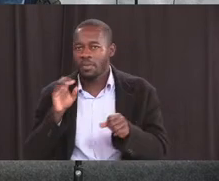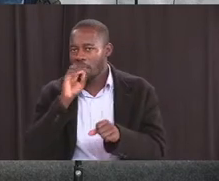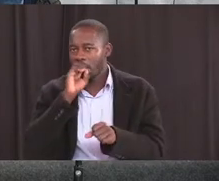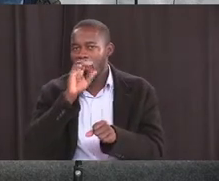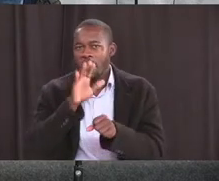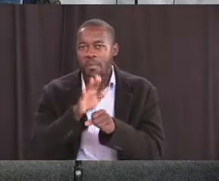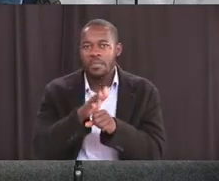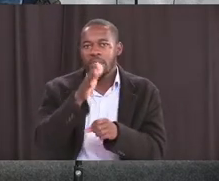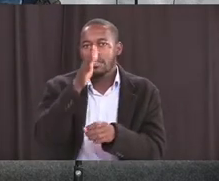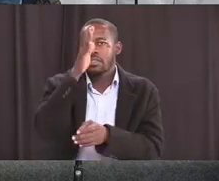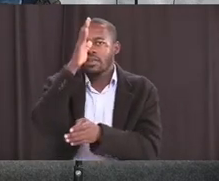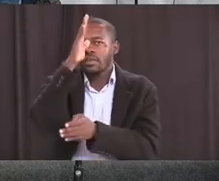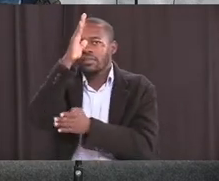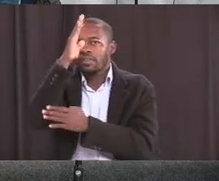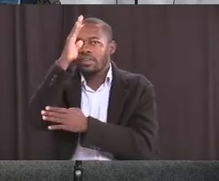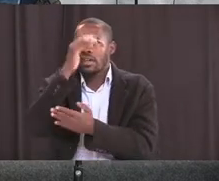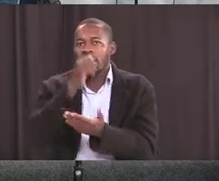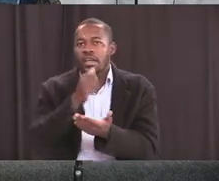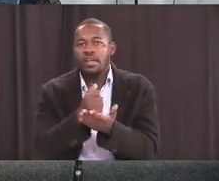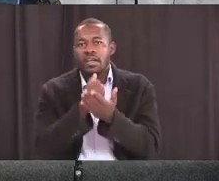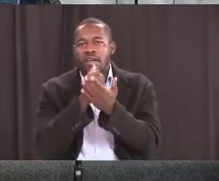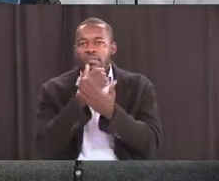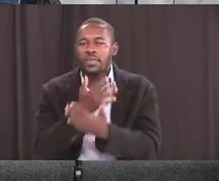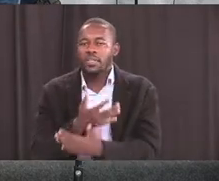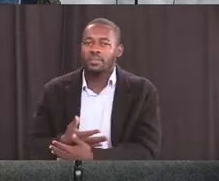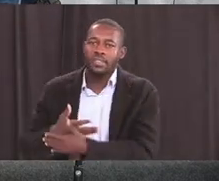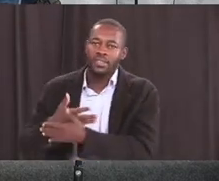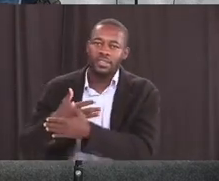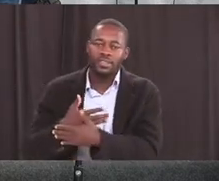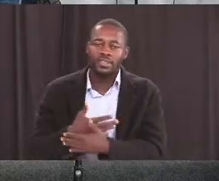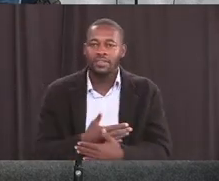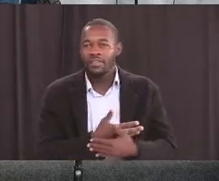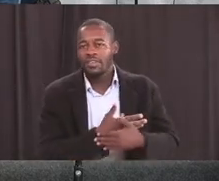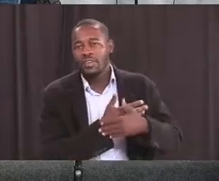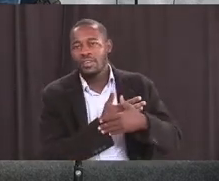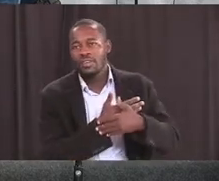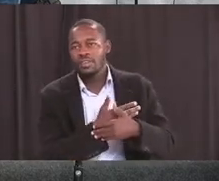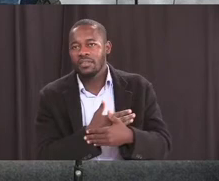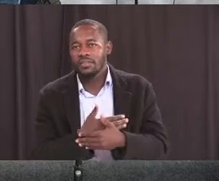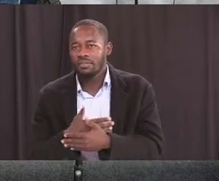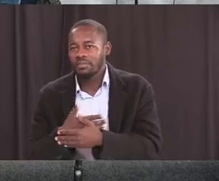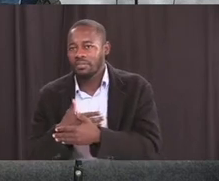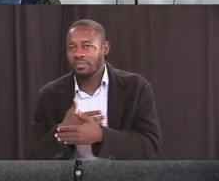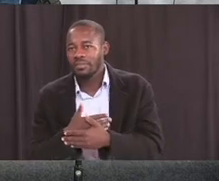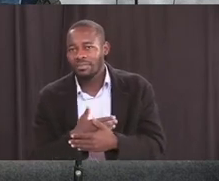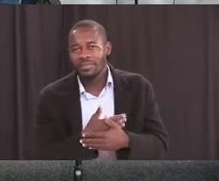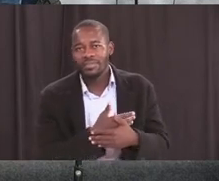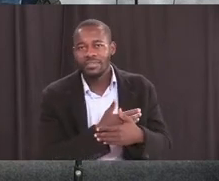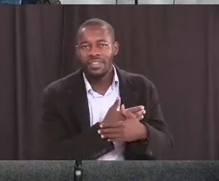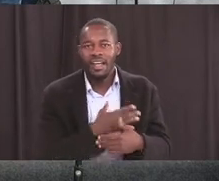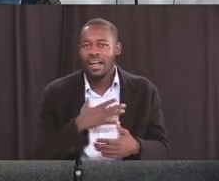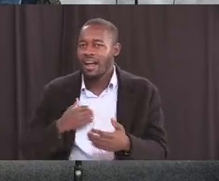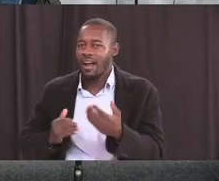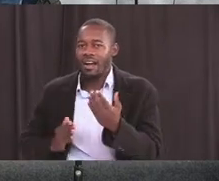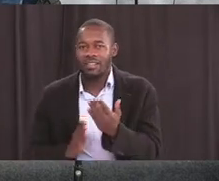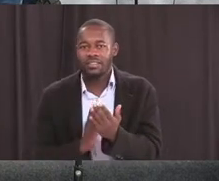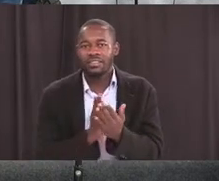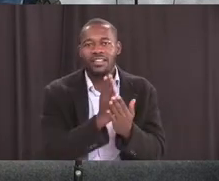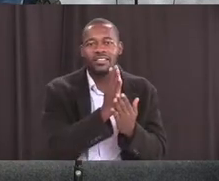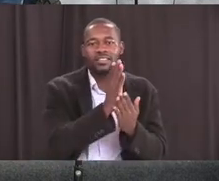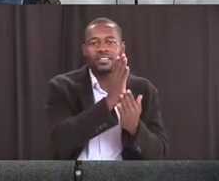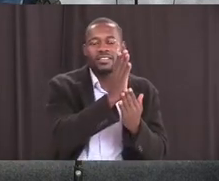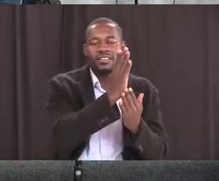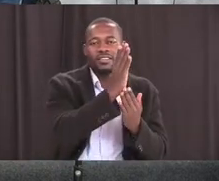in helpless babe, this gift of love and